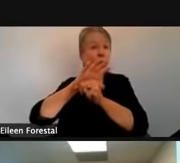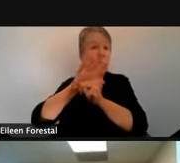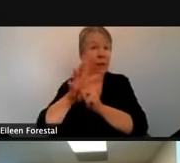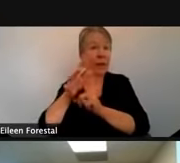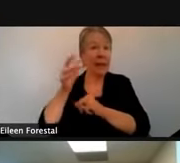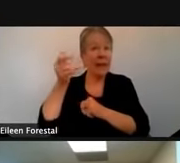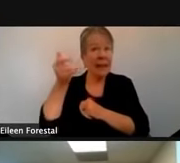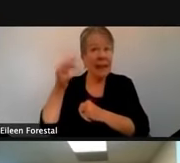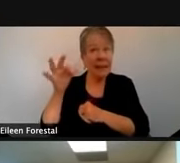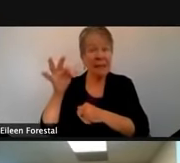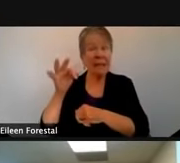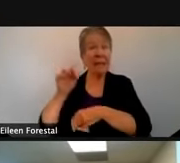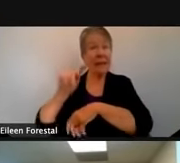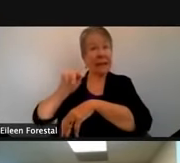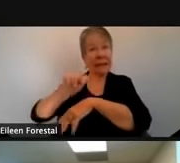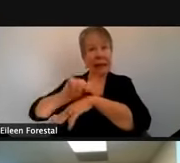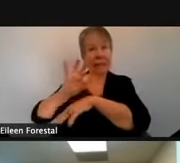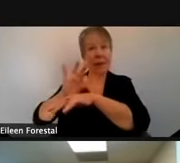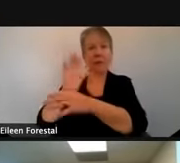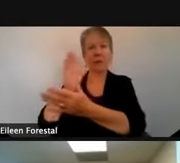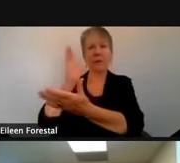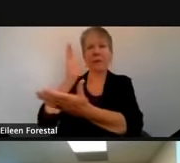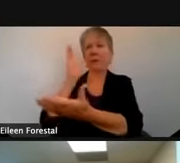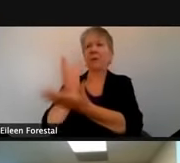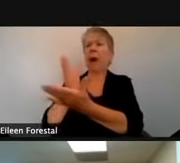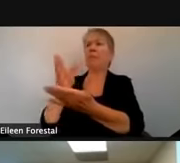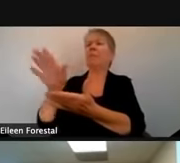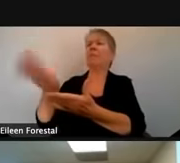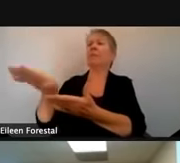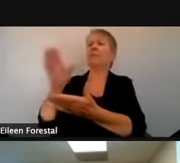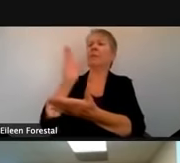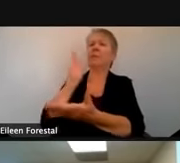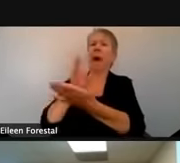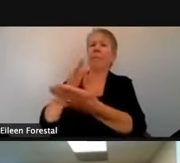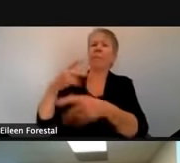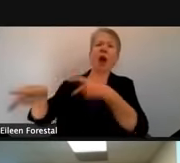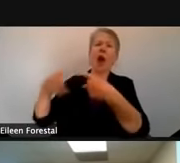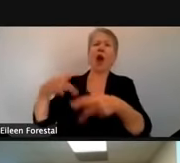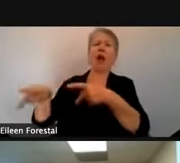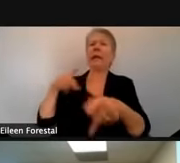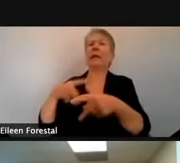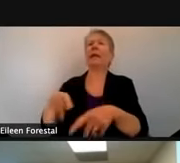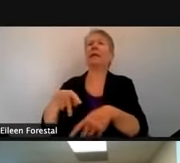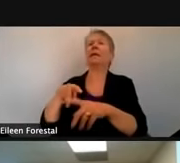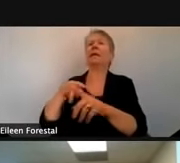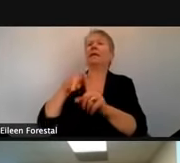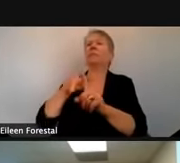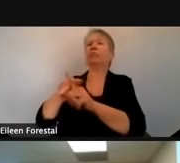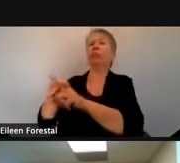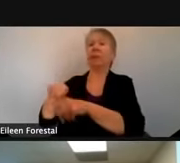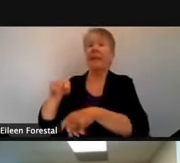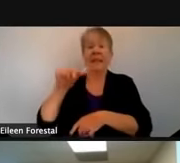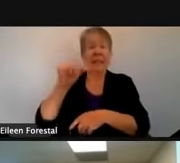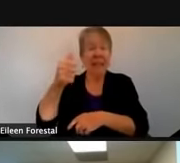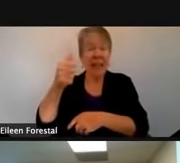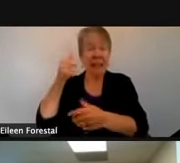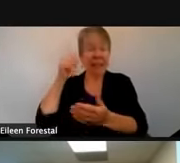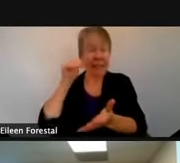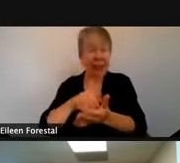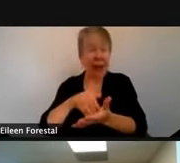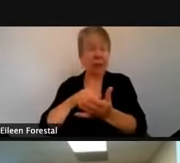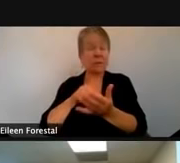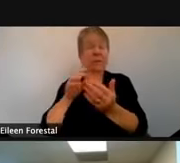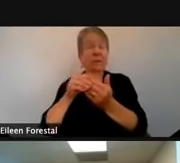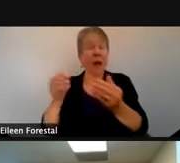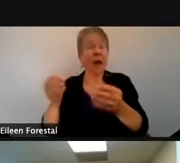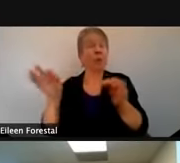seized $10,000 worth of alcohol, and the two party organizers were charged. I spoke to